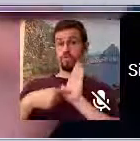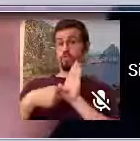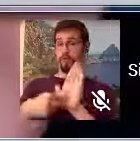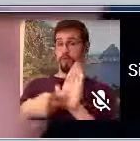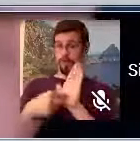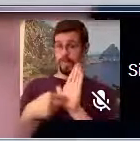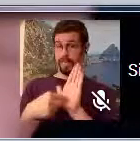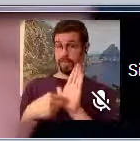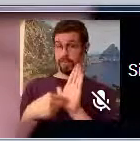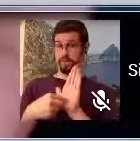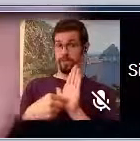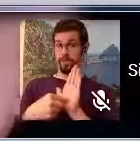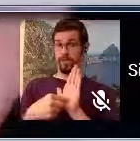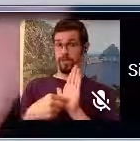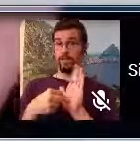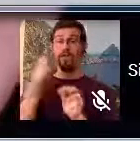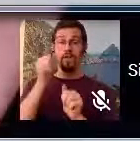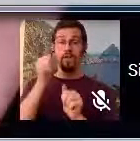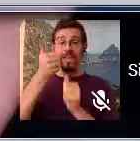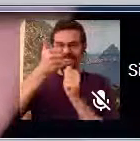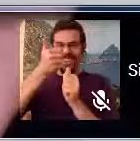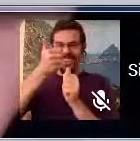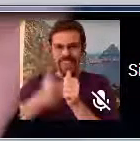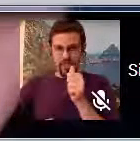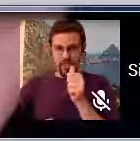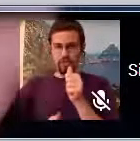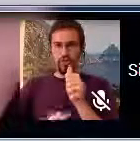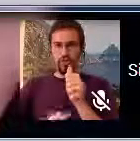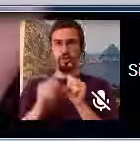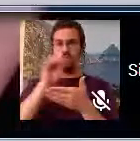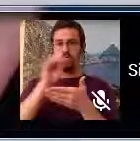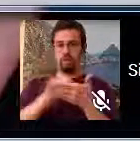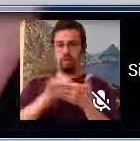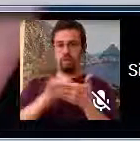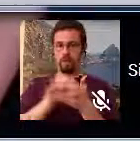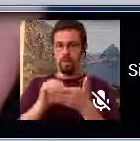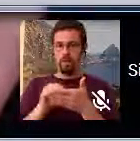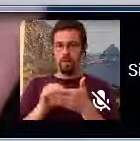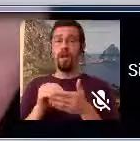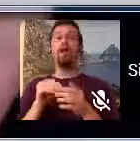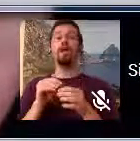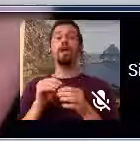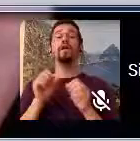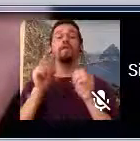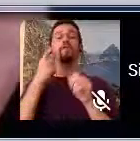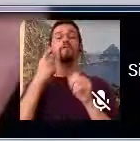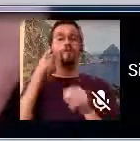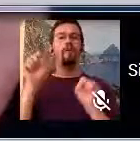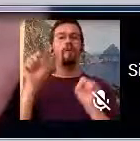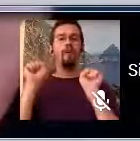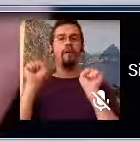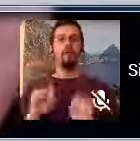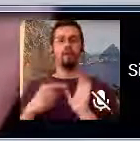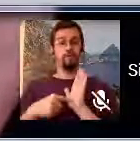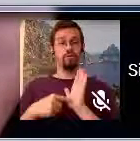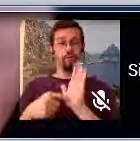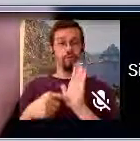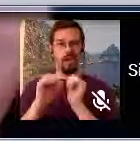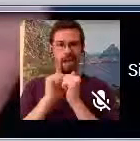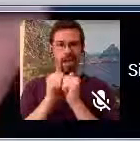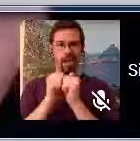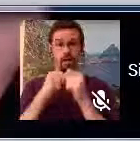representation for each notation in order to specify how correspondent signs